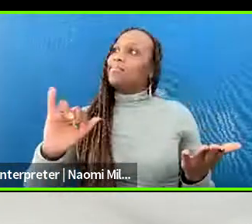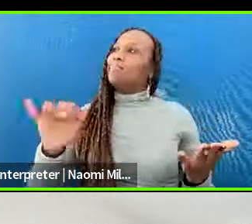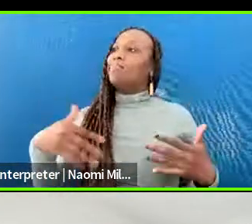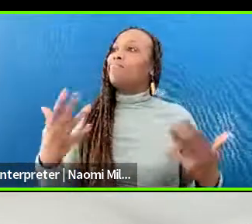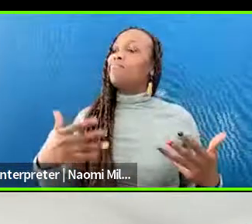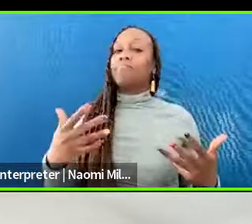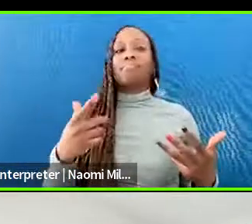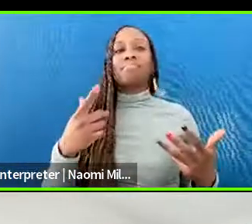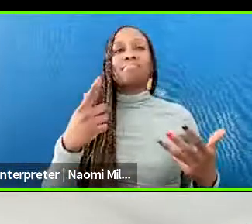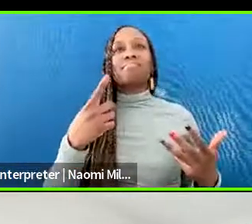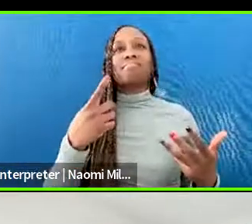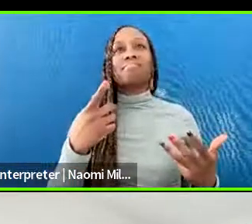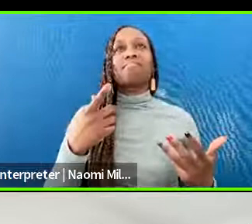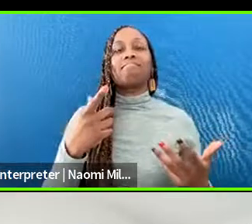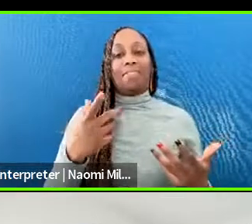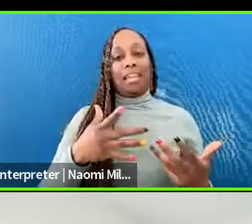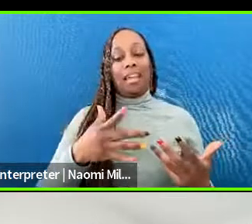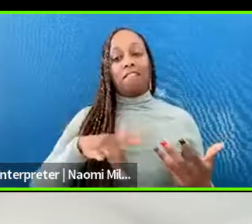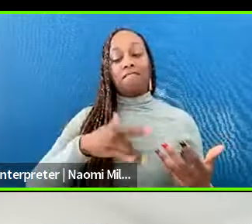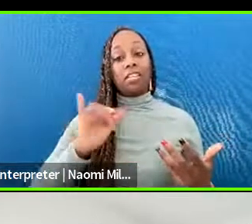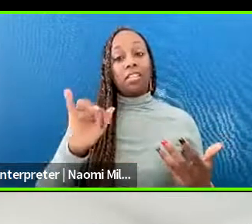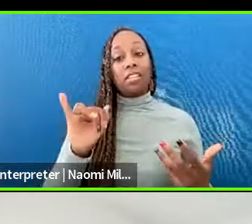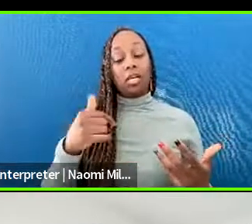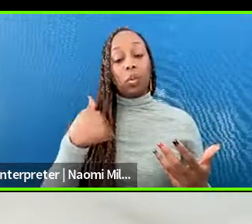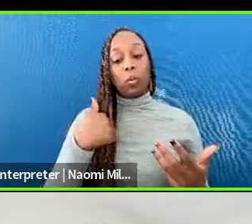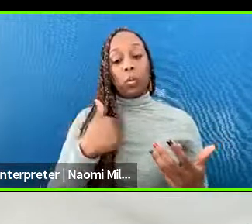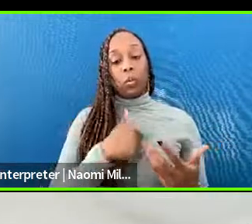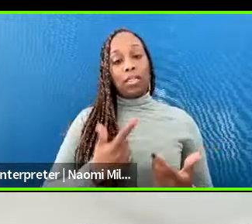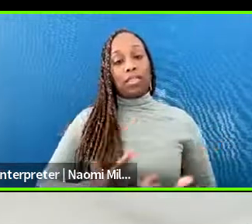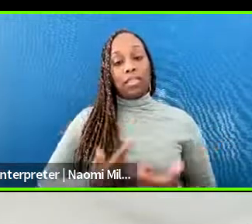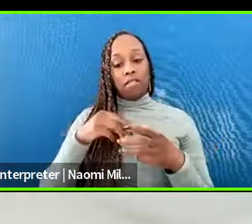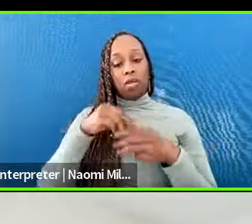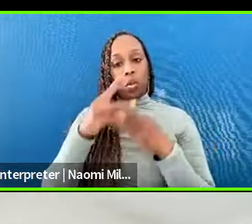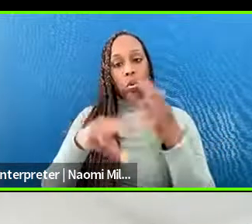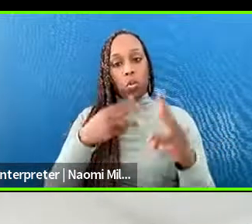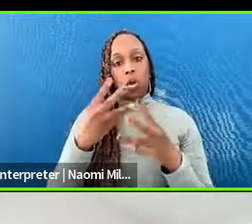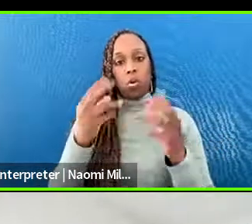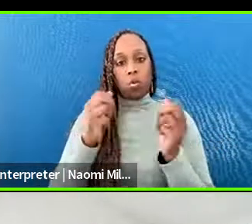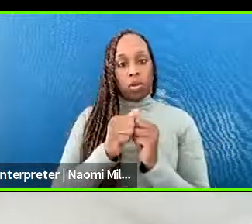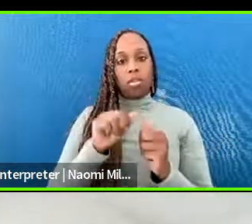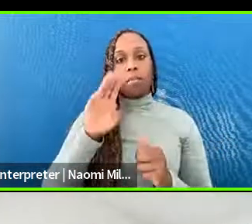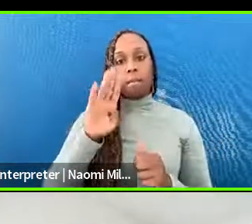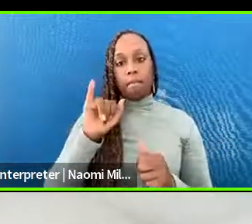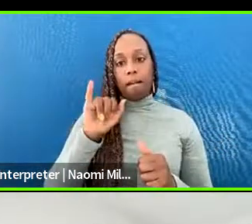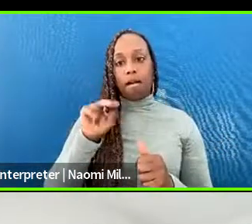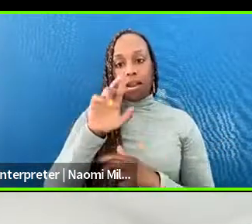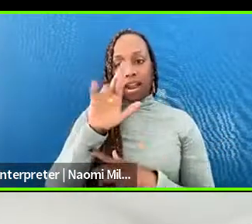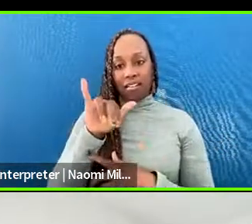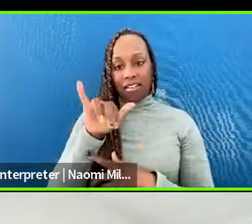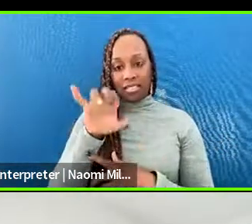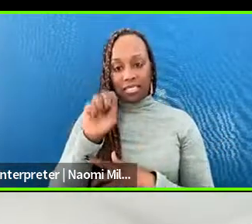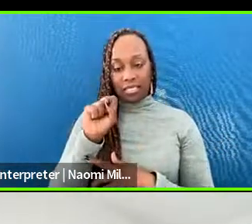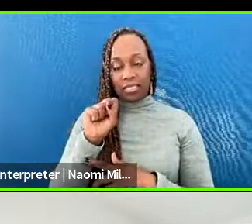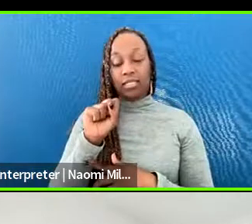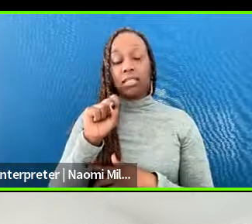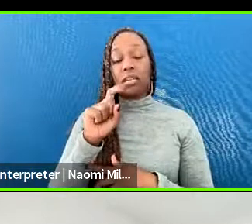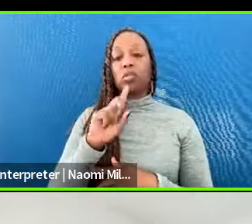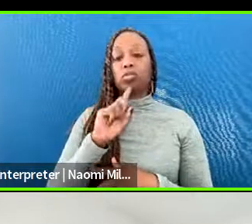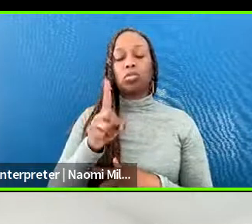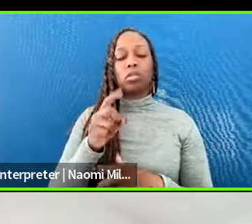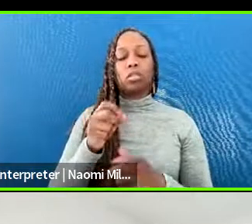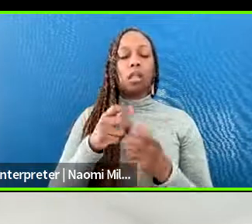I think we exist in a world with binaries, and what is more true is that there's so much nuance